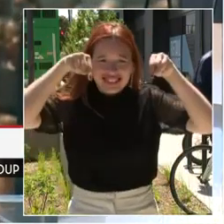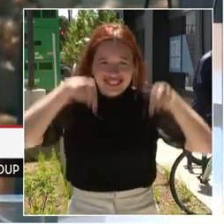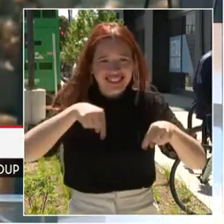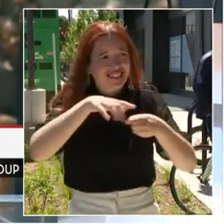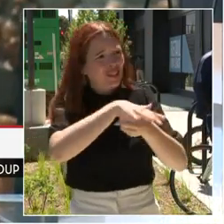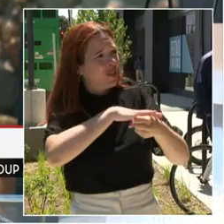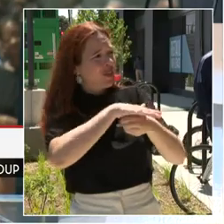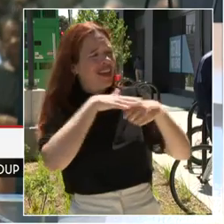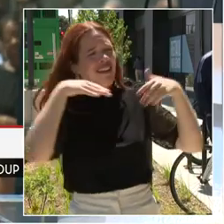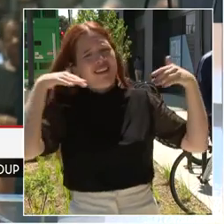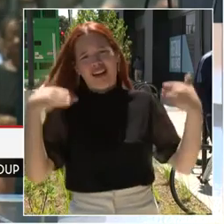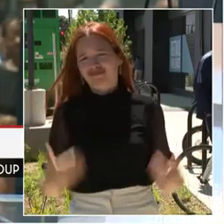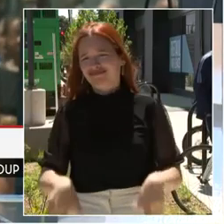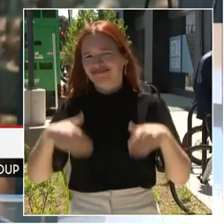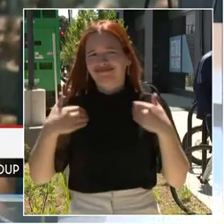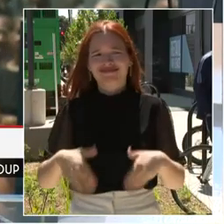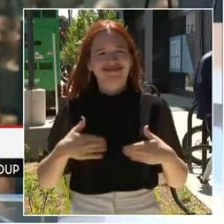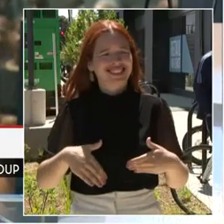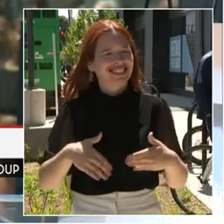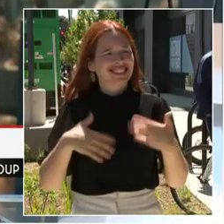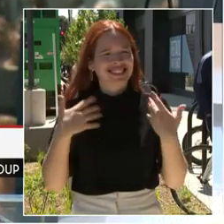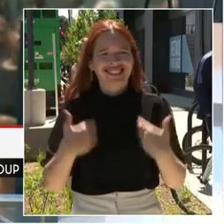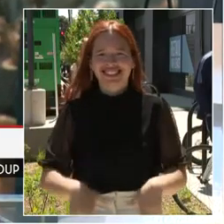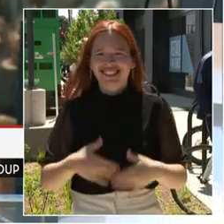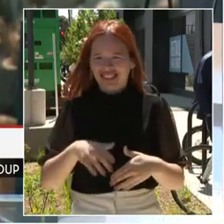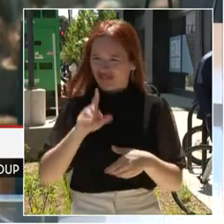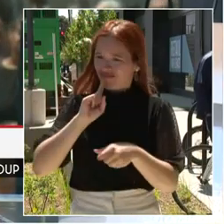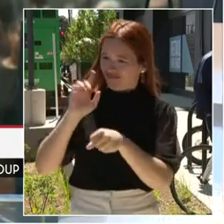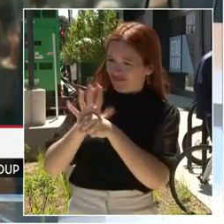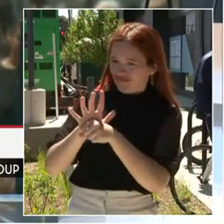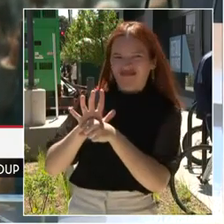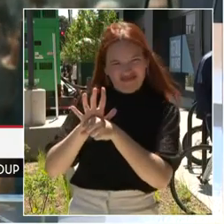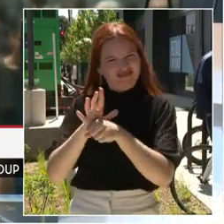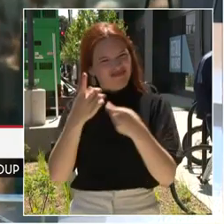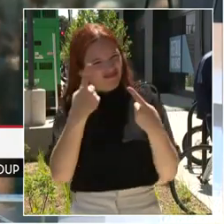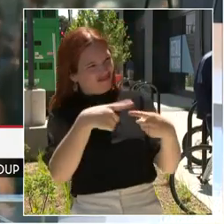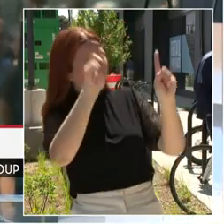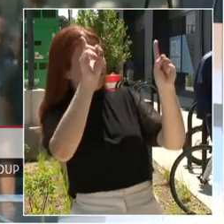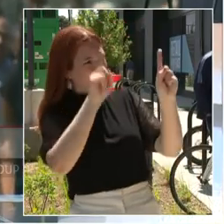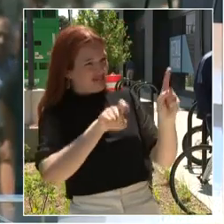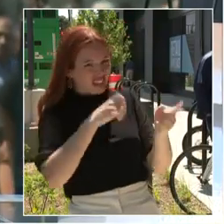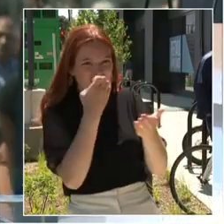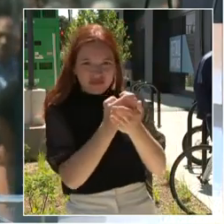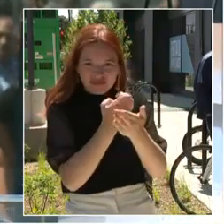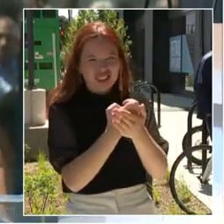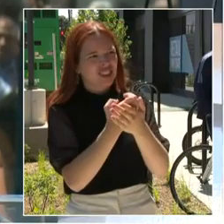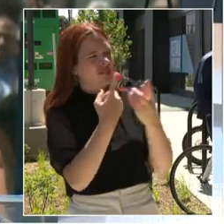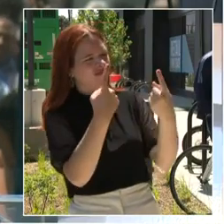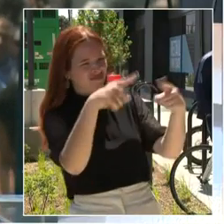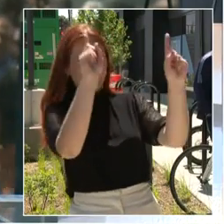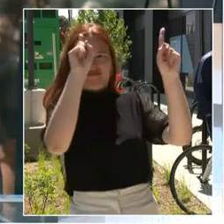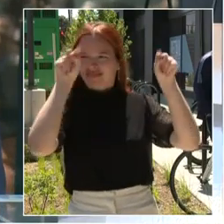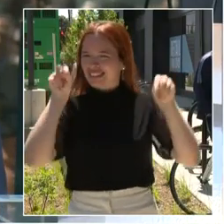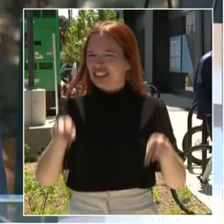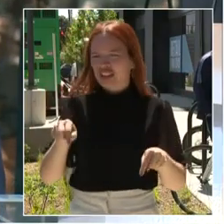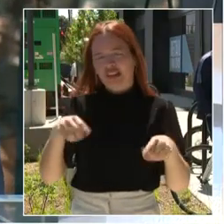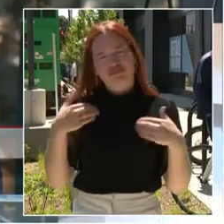economic development to different areas of the city, can bring. You know, you've heard a lot about partnership today. You know, really, I want to give a special shout